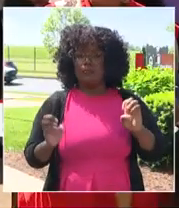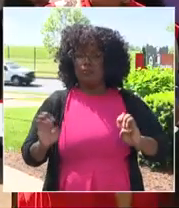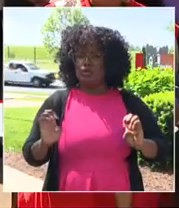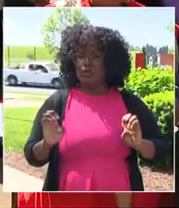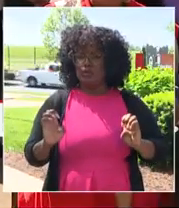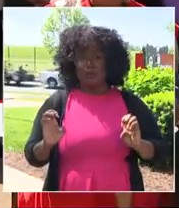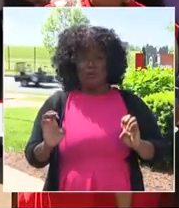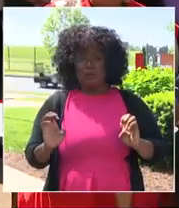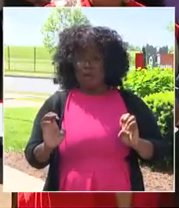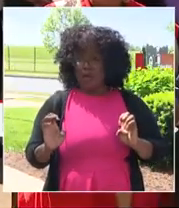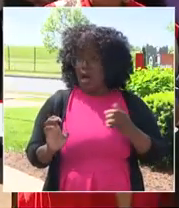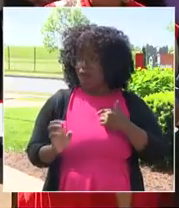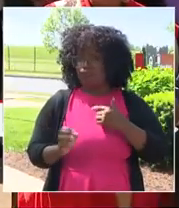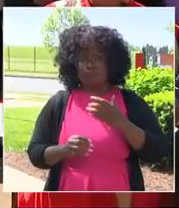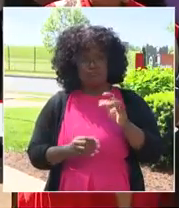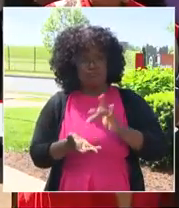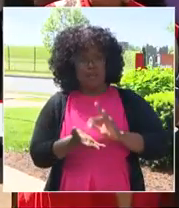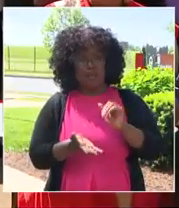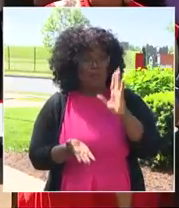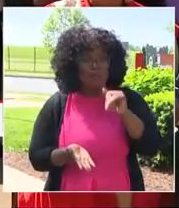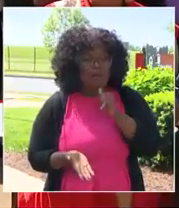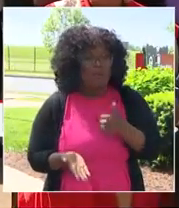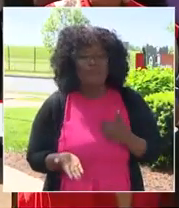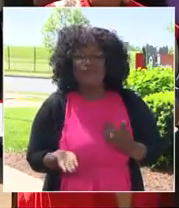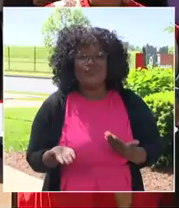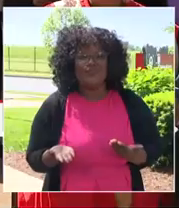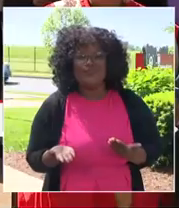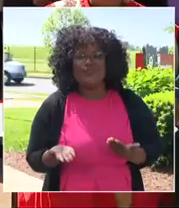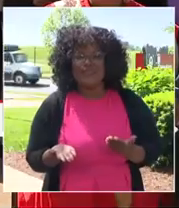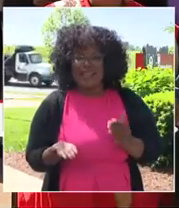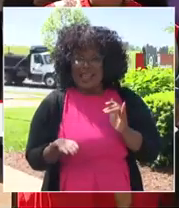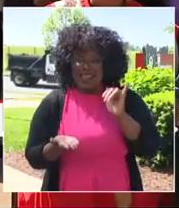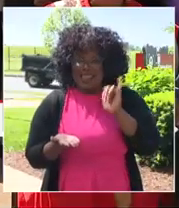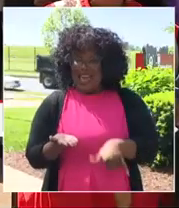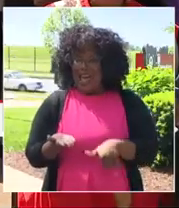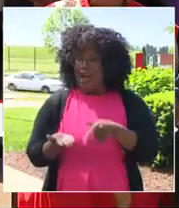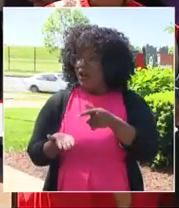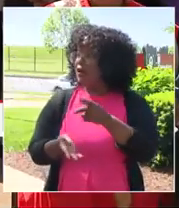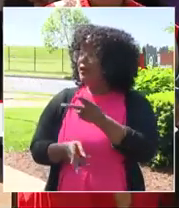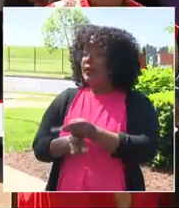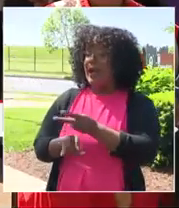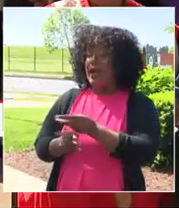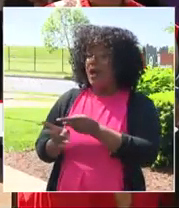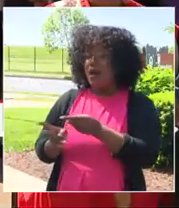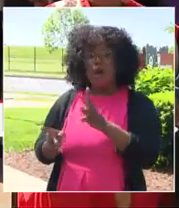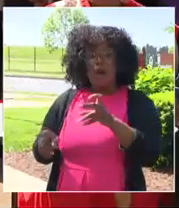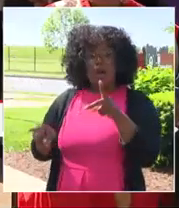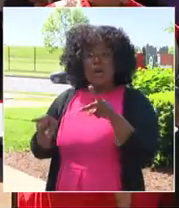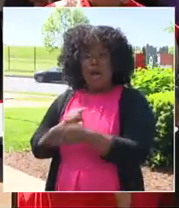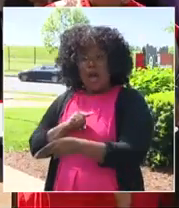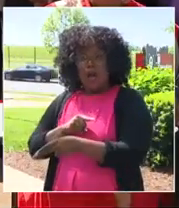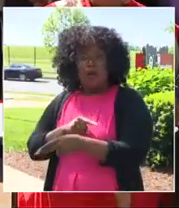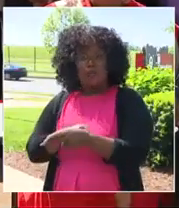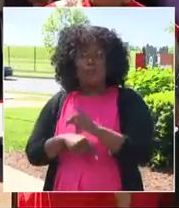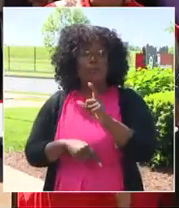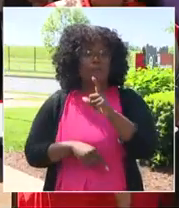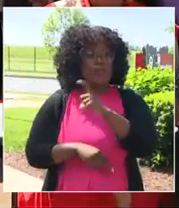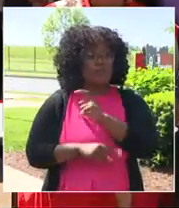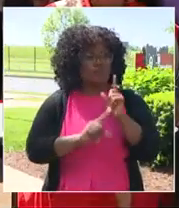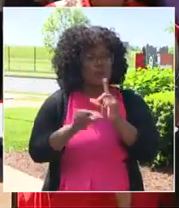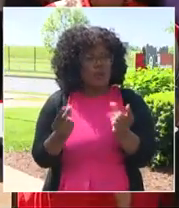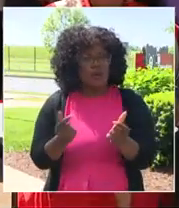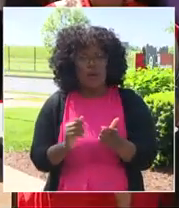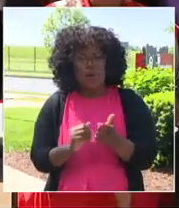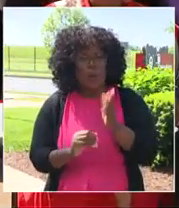medical care, but would need police response. And we know very clearly that